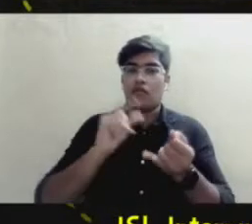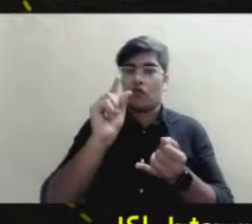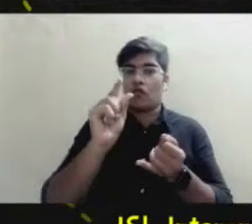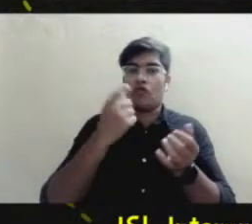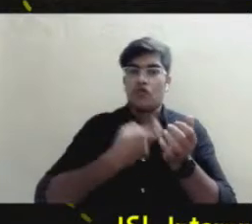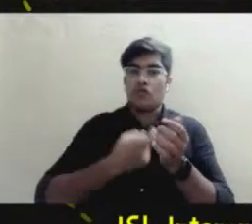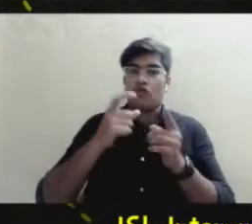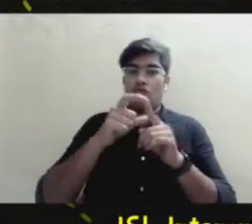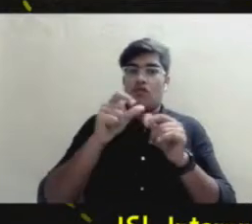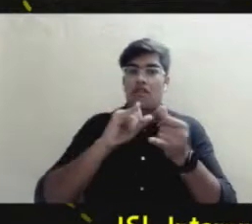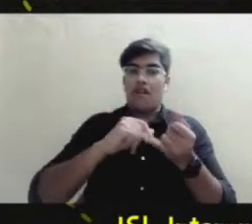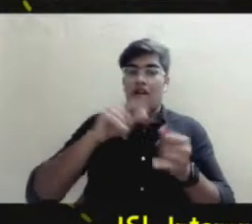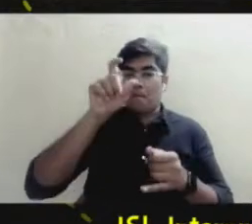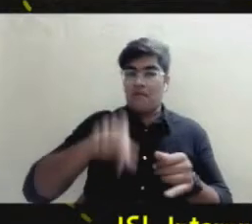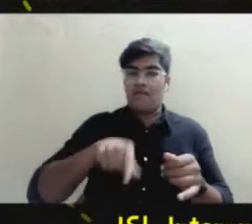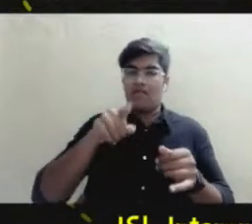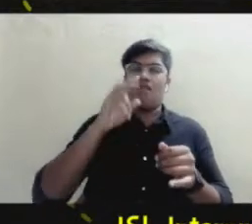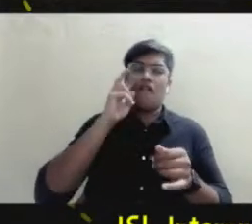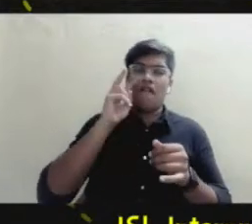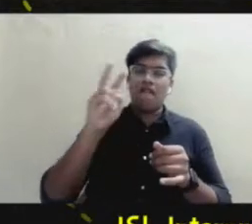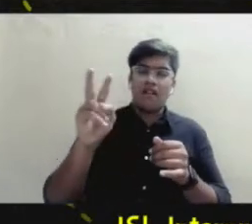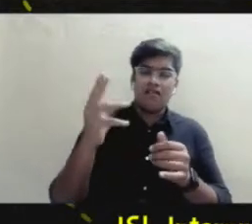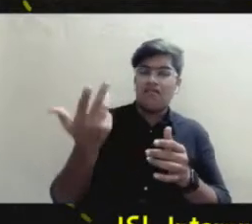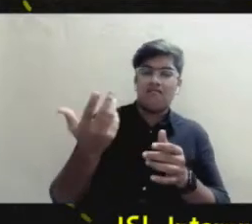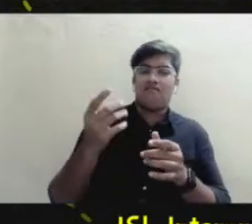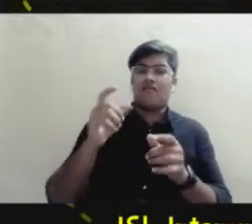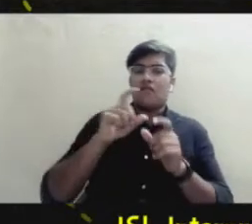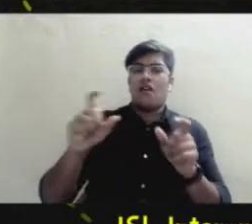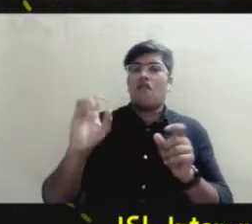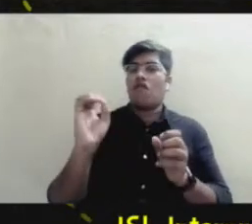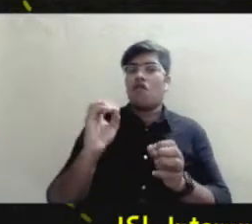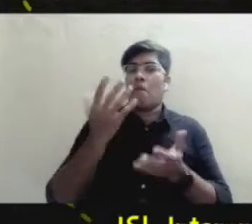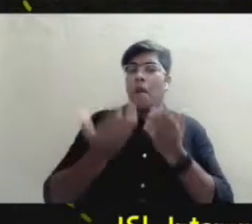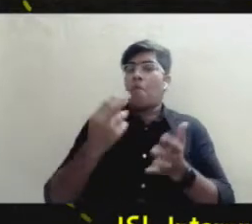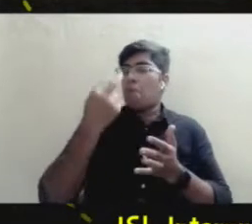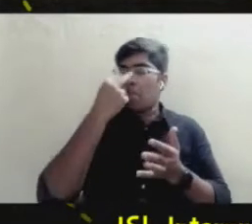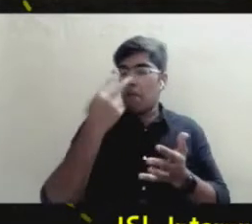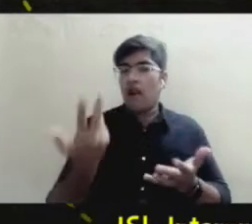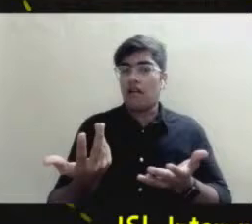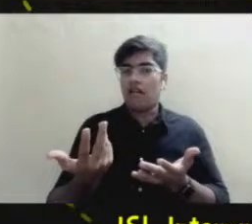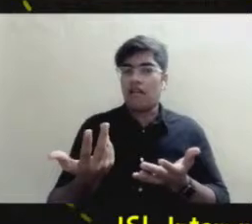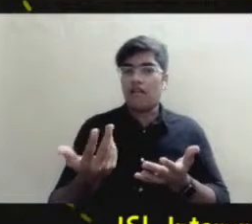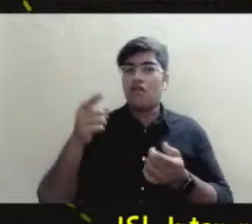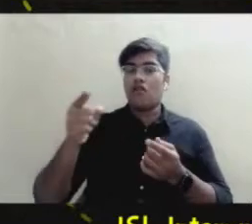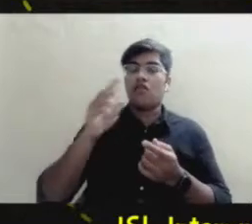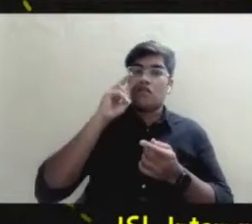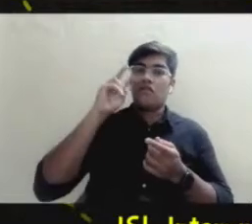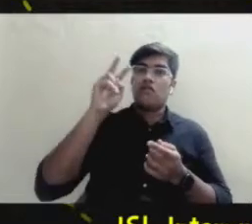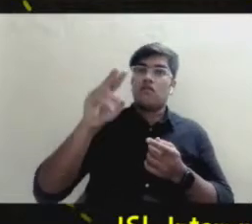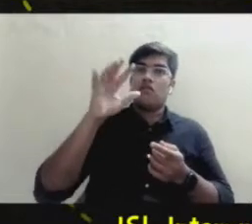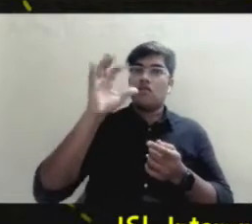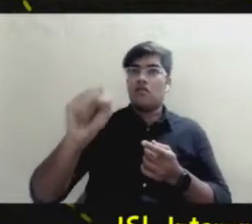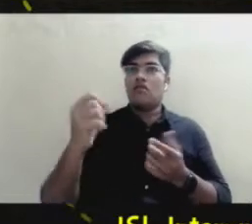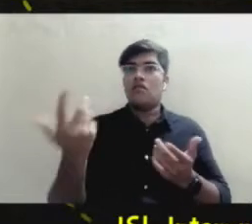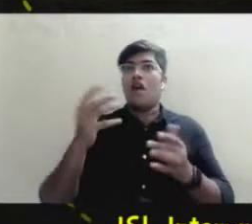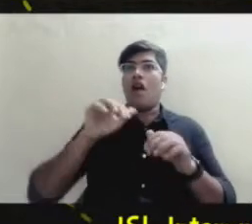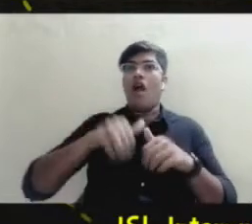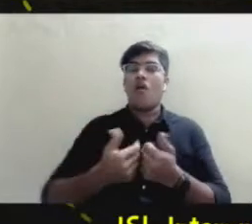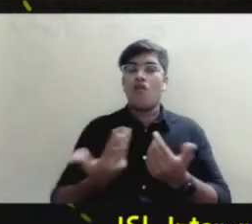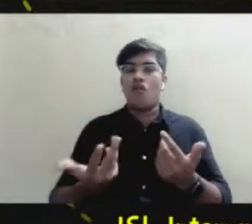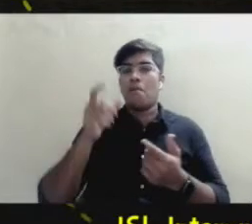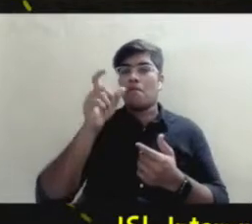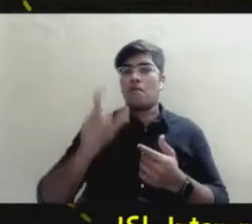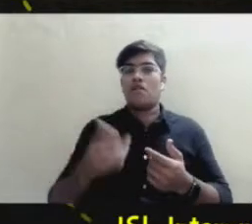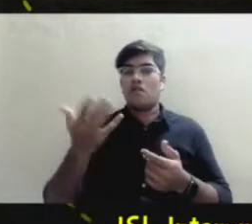at least visually impaired. And for him to see this form in